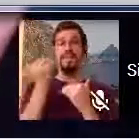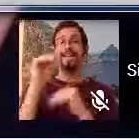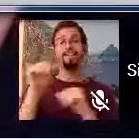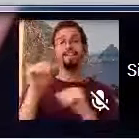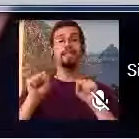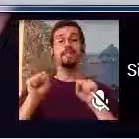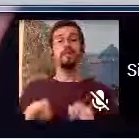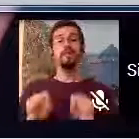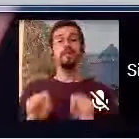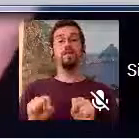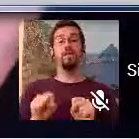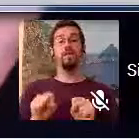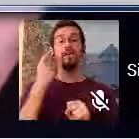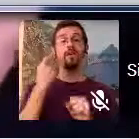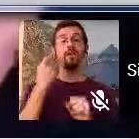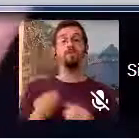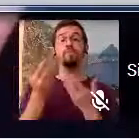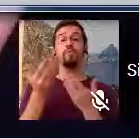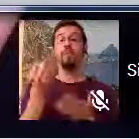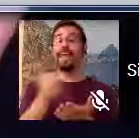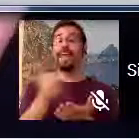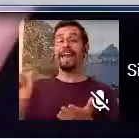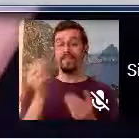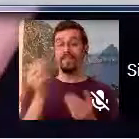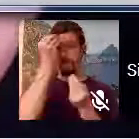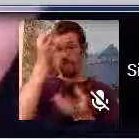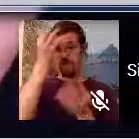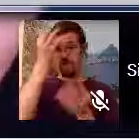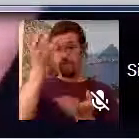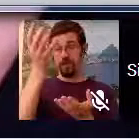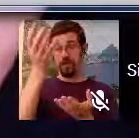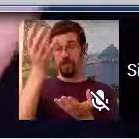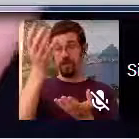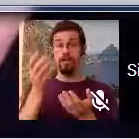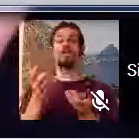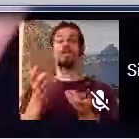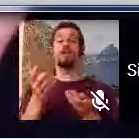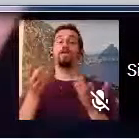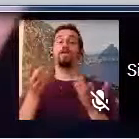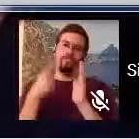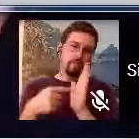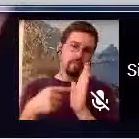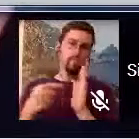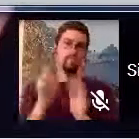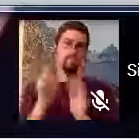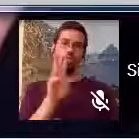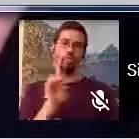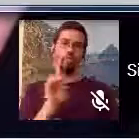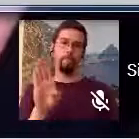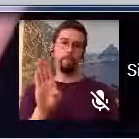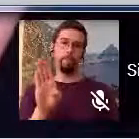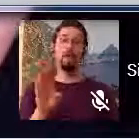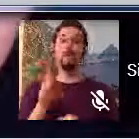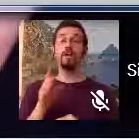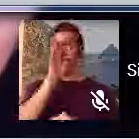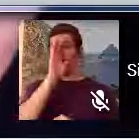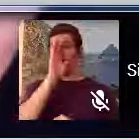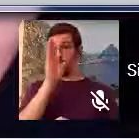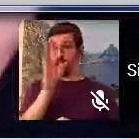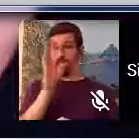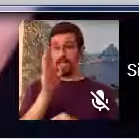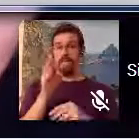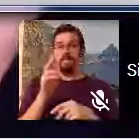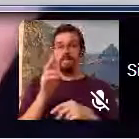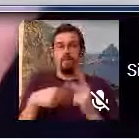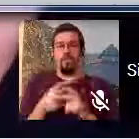provide information, e.g. on the web, directly in a form equivalent to the signed